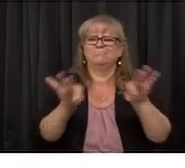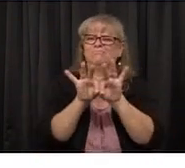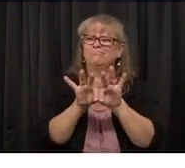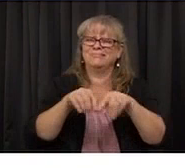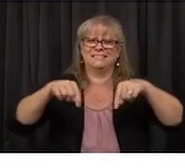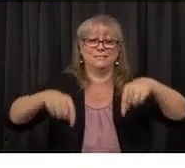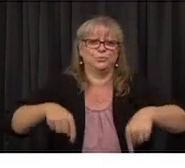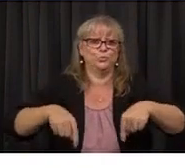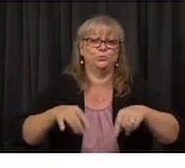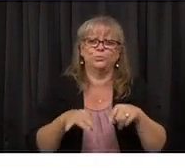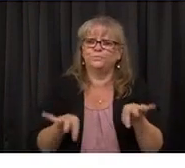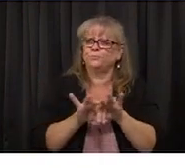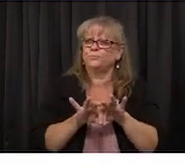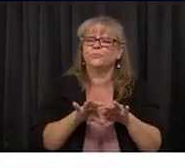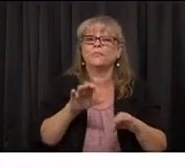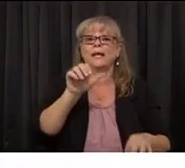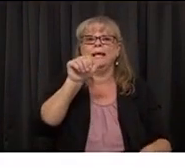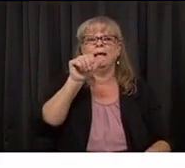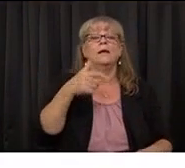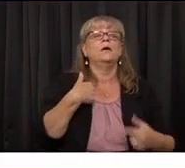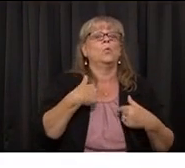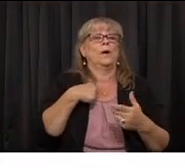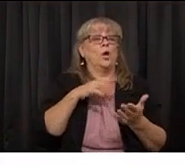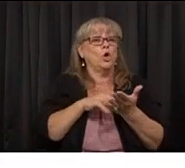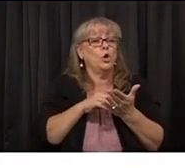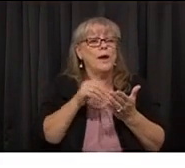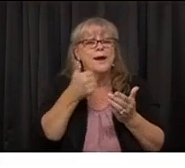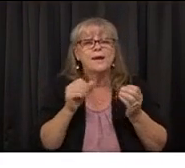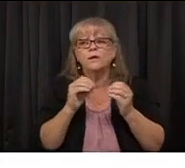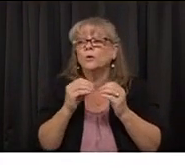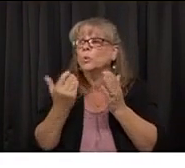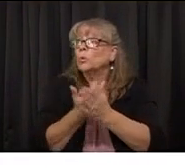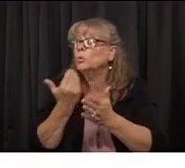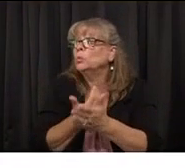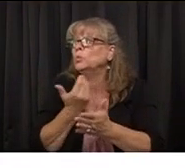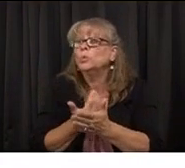anything can be cut off or shut down. Like 2-3 weeks ago,